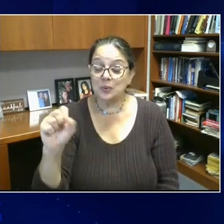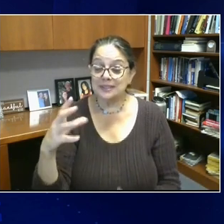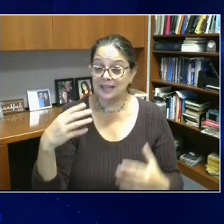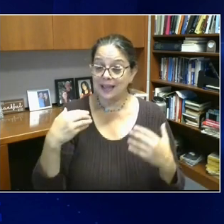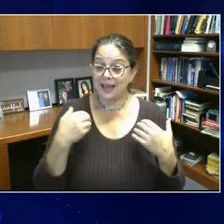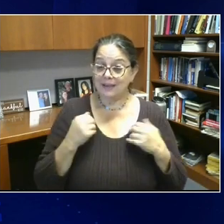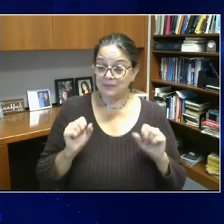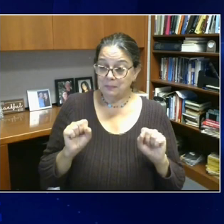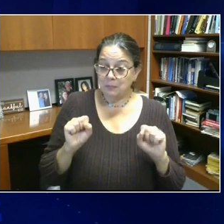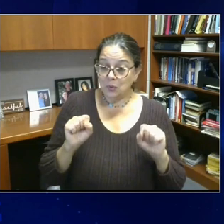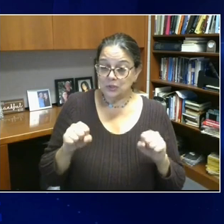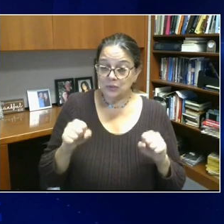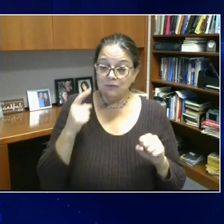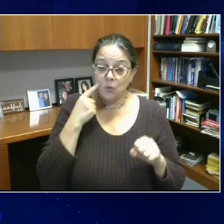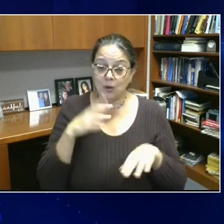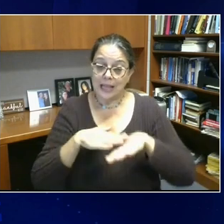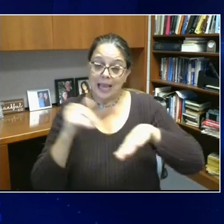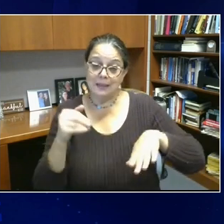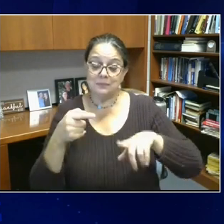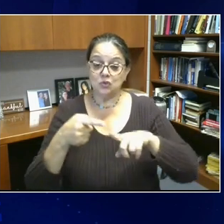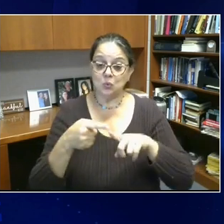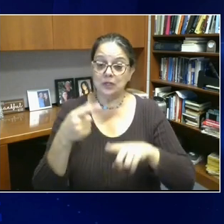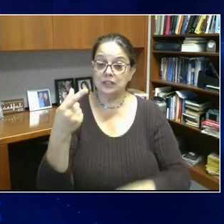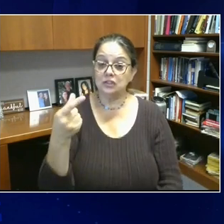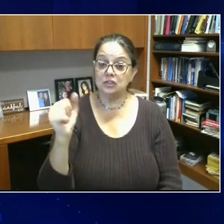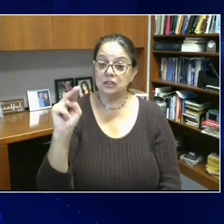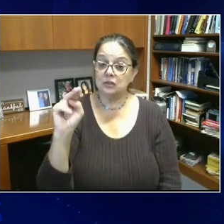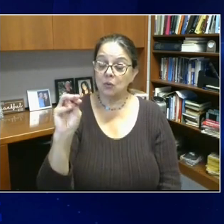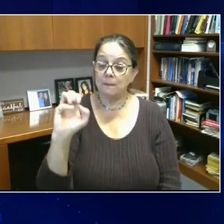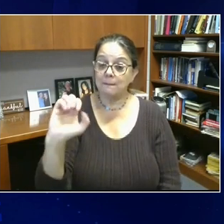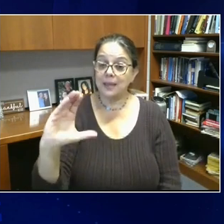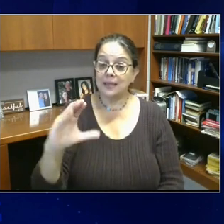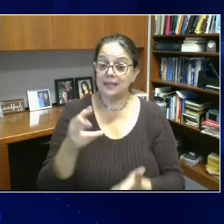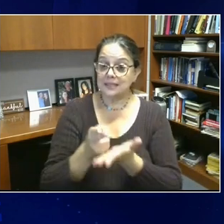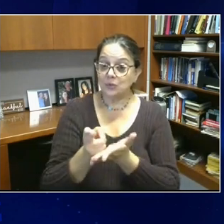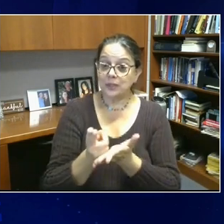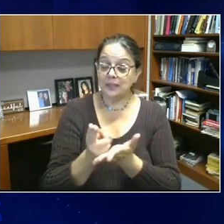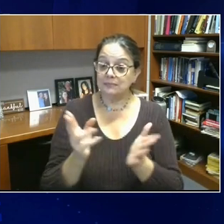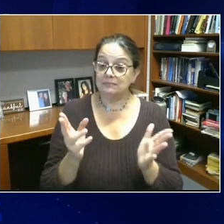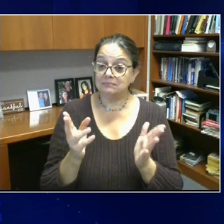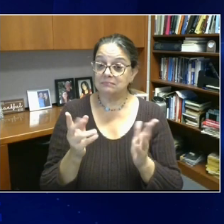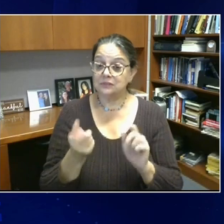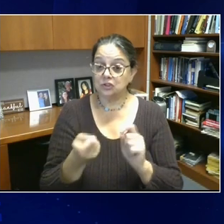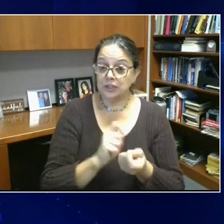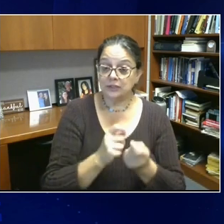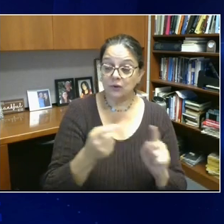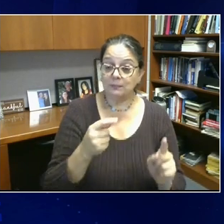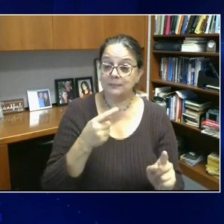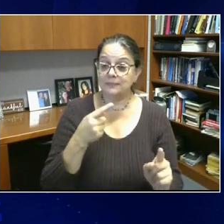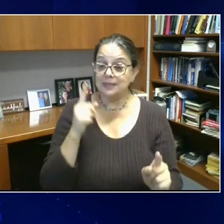or even zygotes have a potential claim to their genomic integrity?